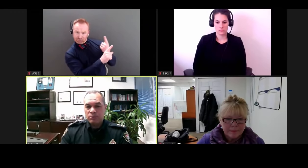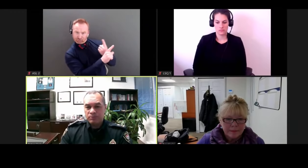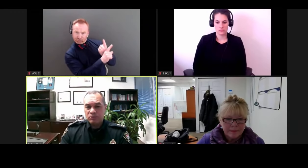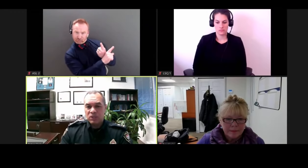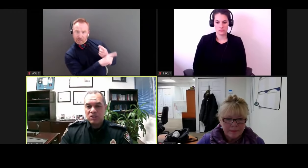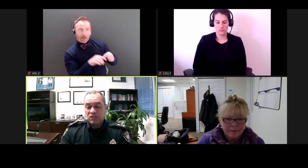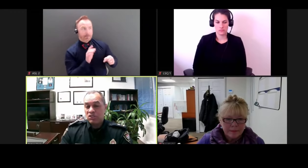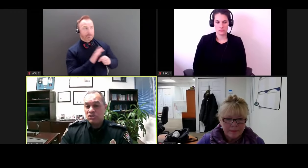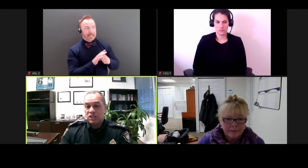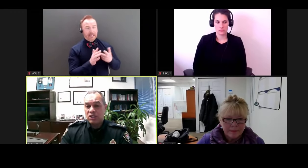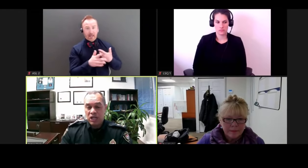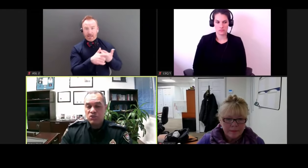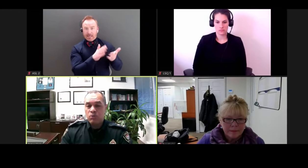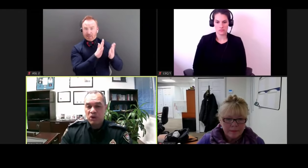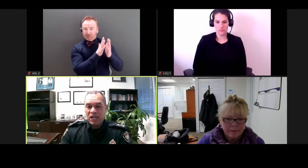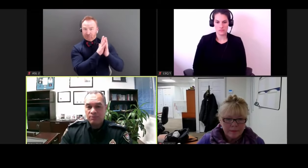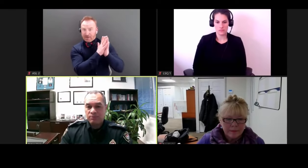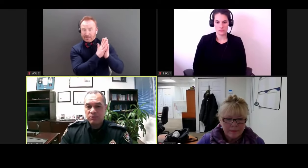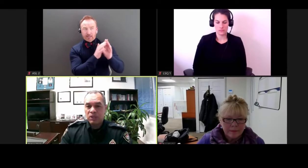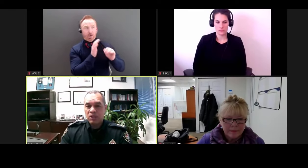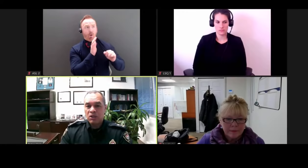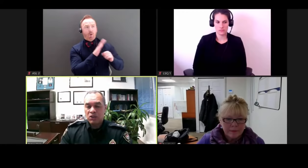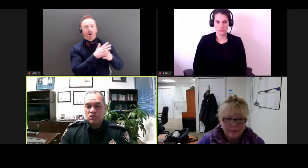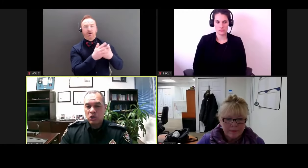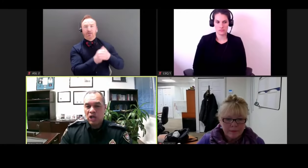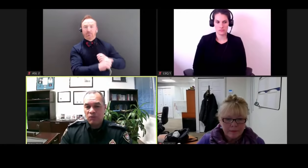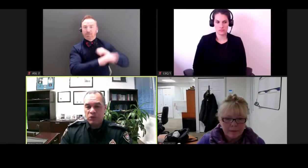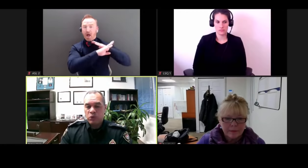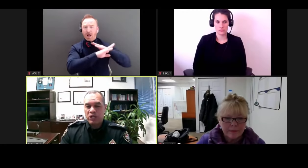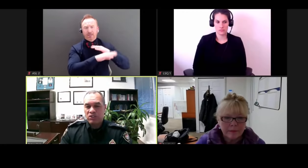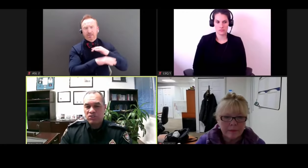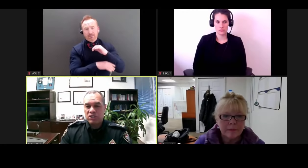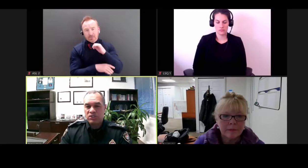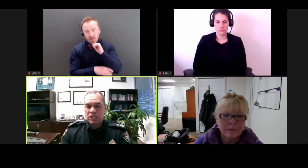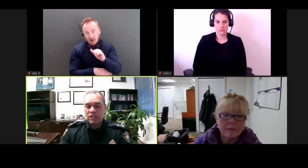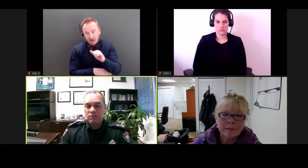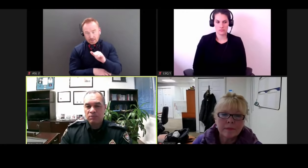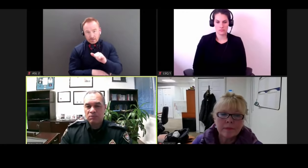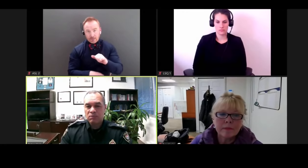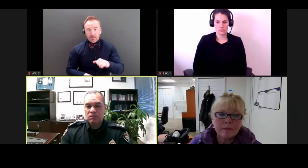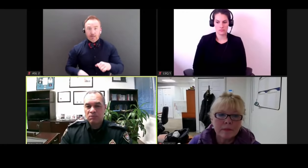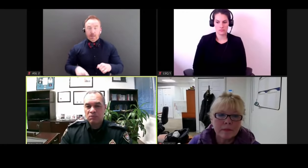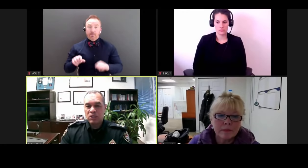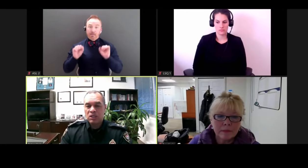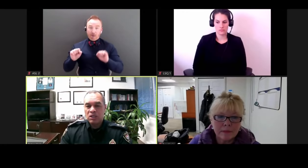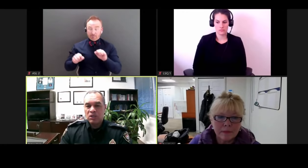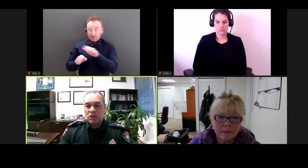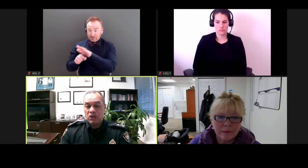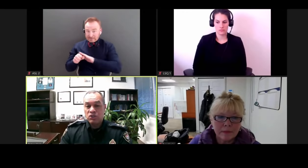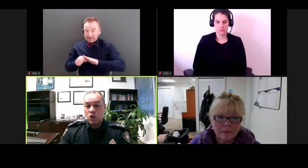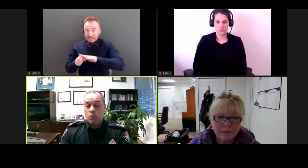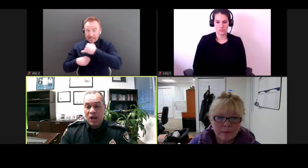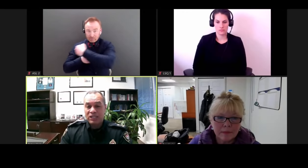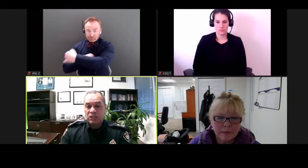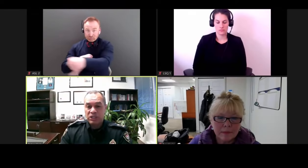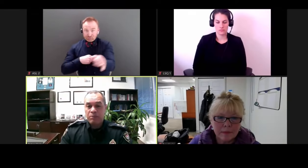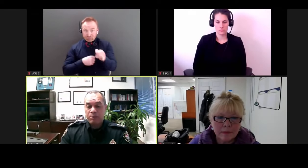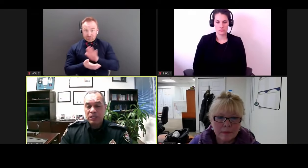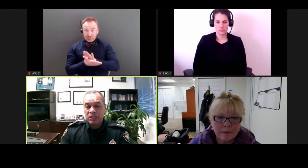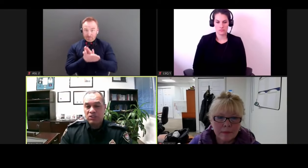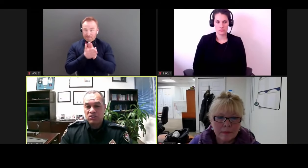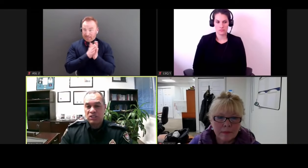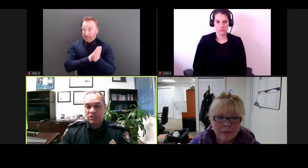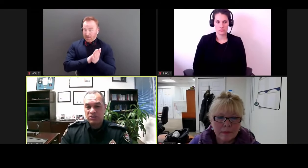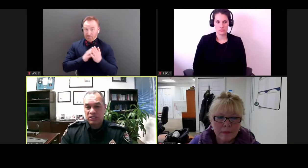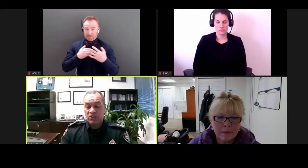So this is the conundrum we're in. There's no lawful authority to seal a city. There is no practical